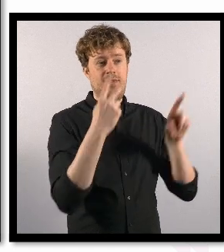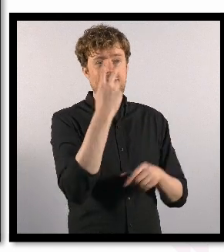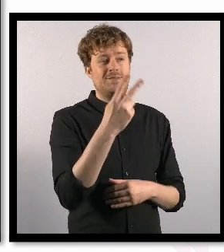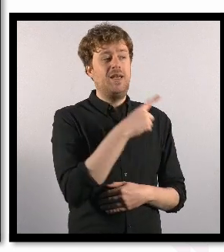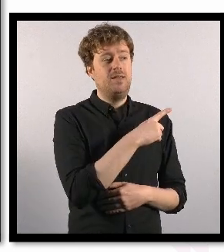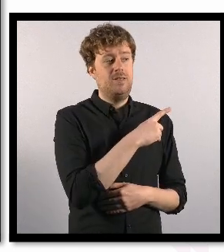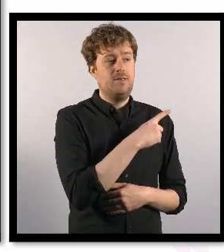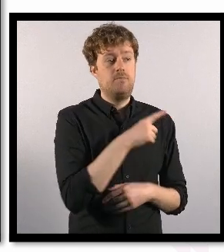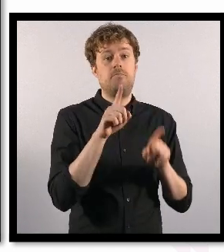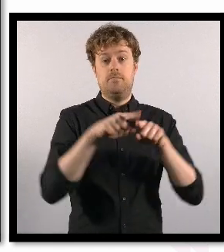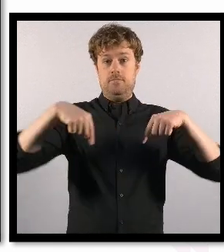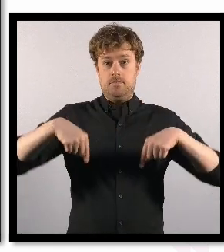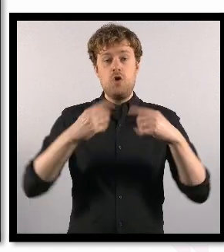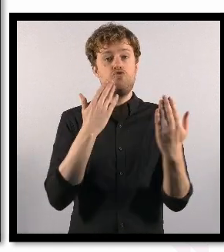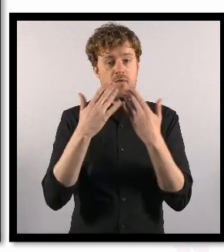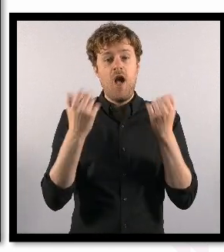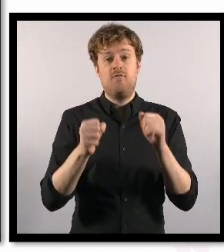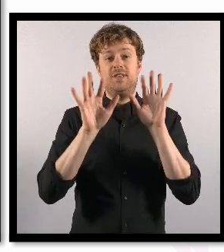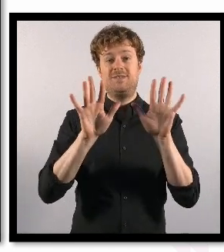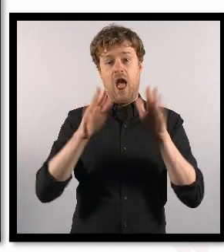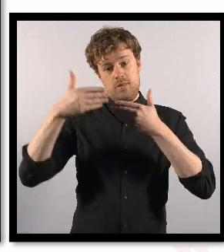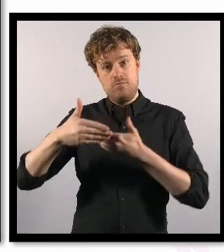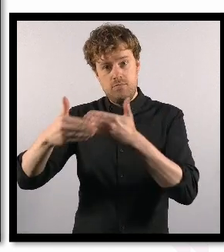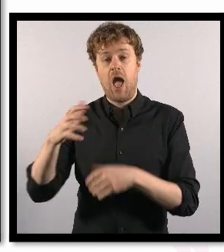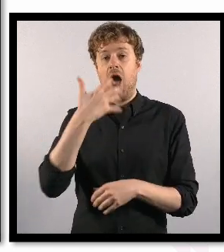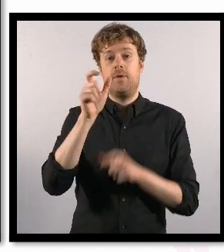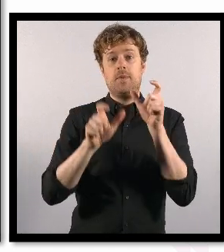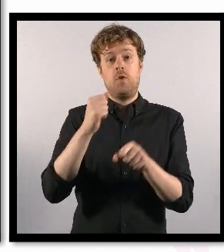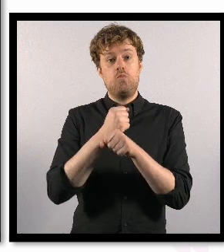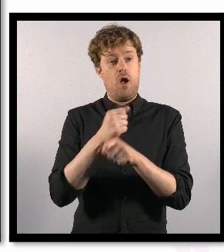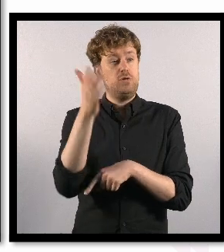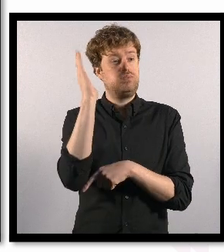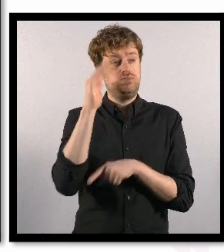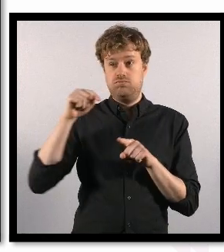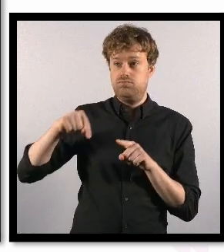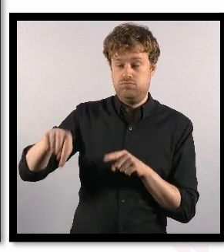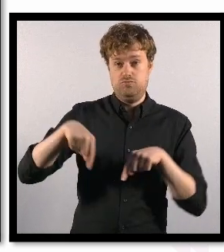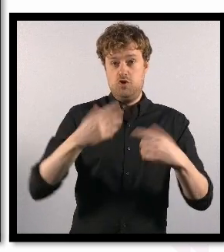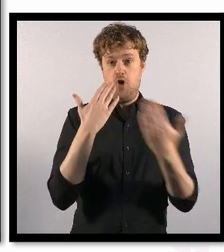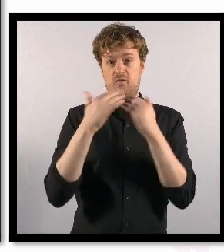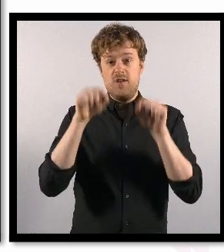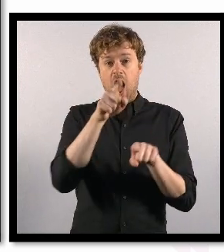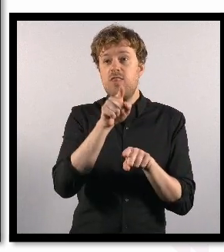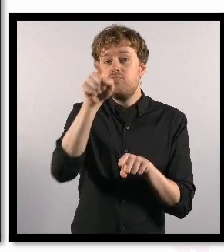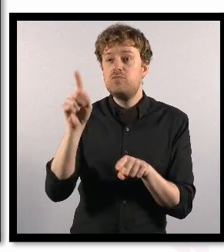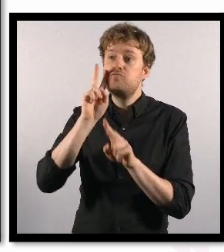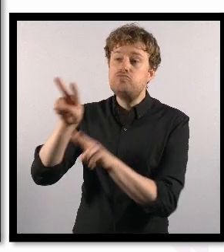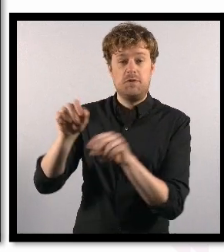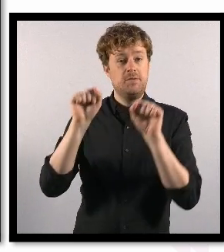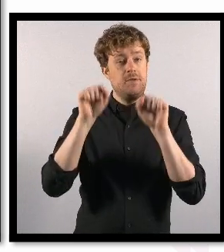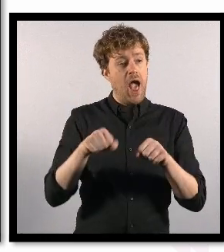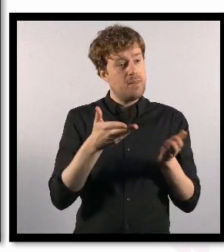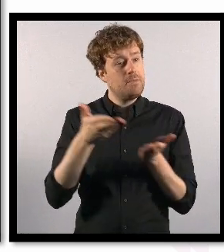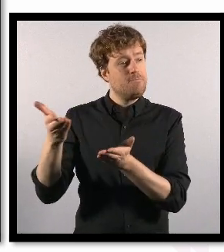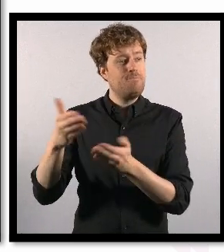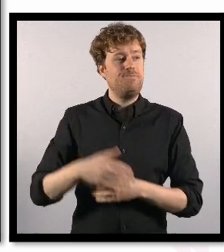your server, you can check swift.org/server for more details. And if you'd like to learn more about private cloud compute, you can go